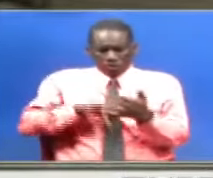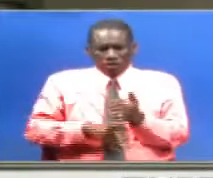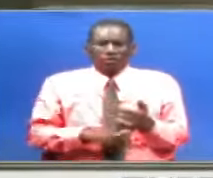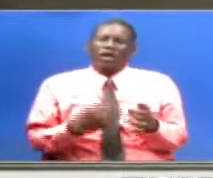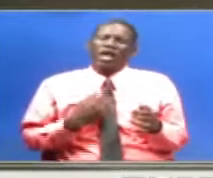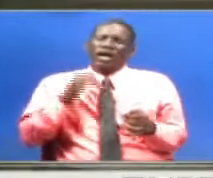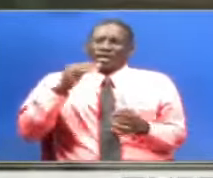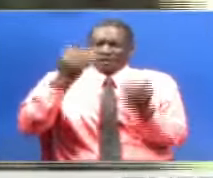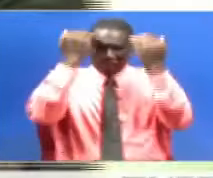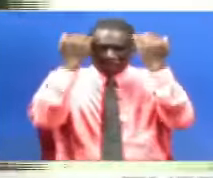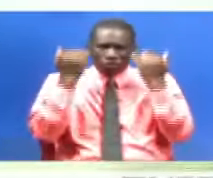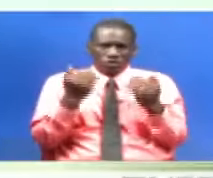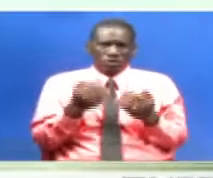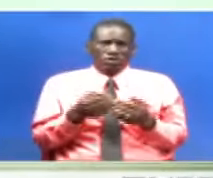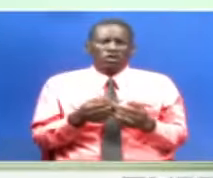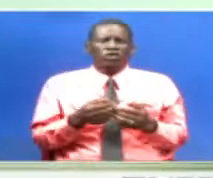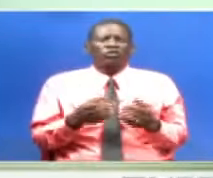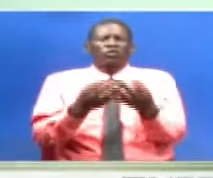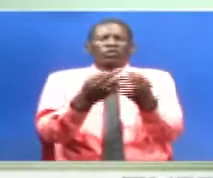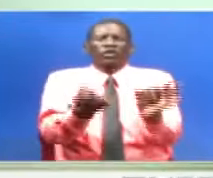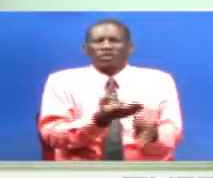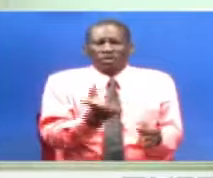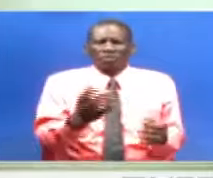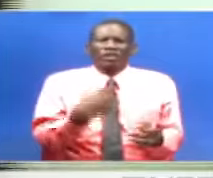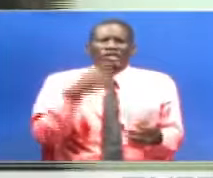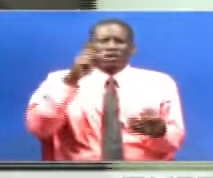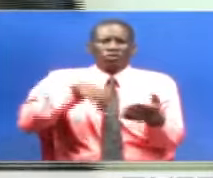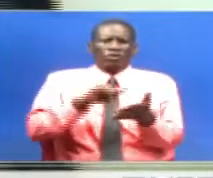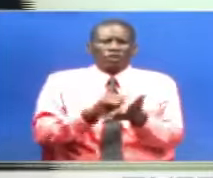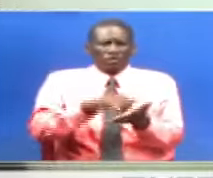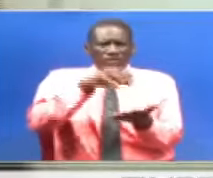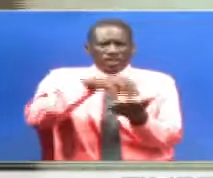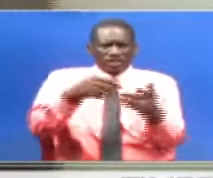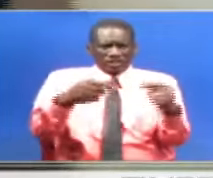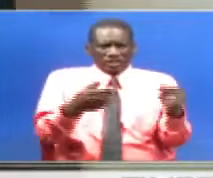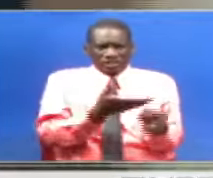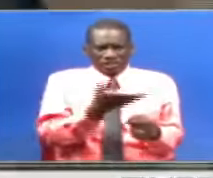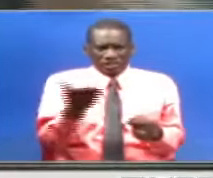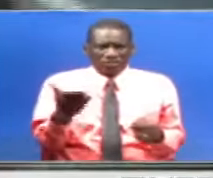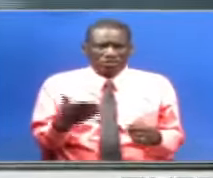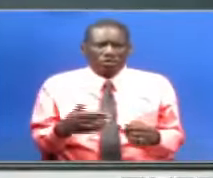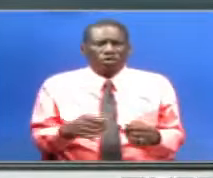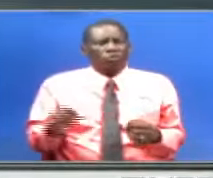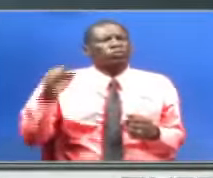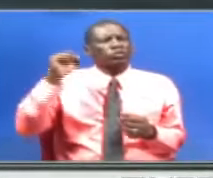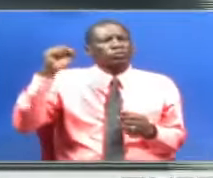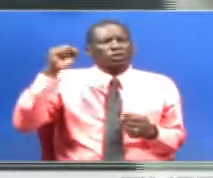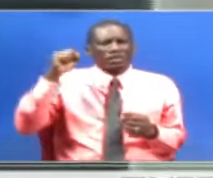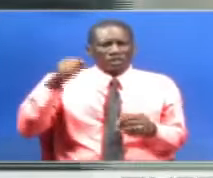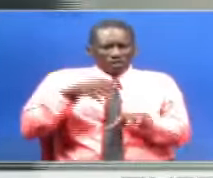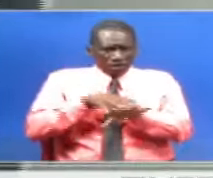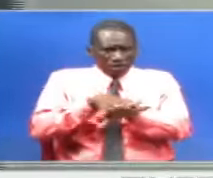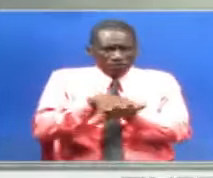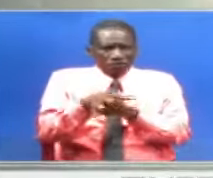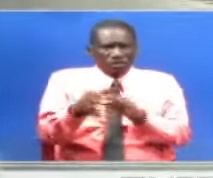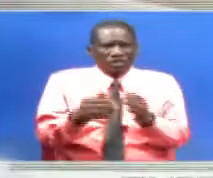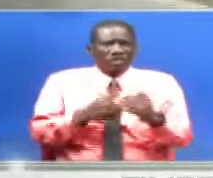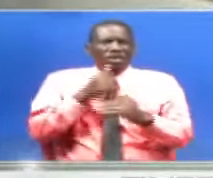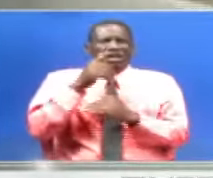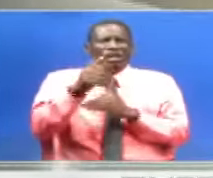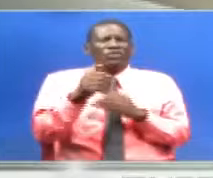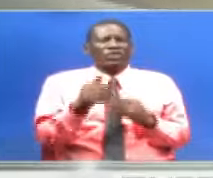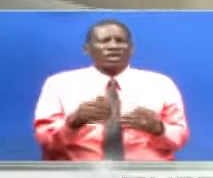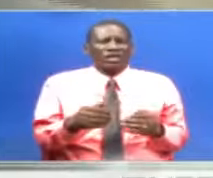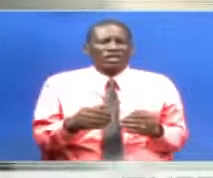urged the court to set them free, arguing that the case against them was politically instigated after he